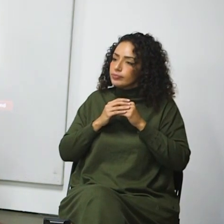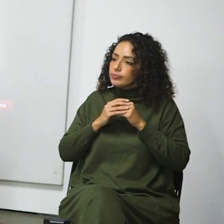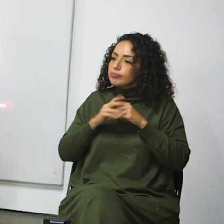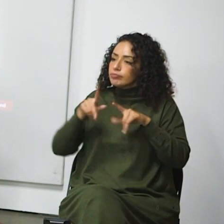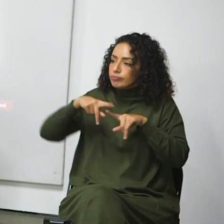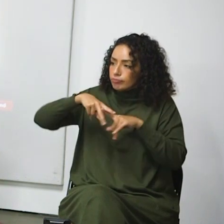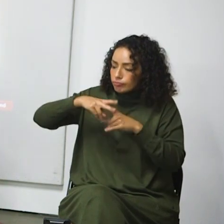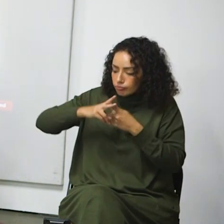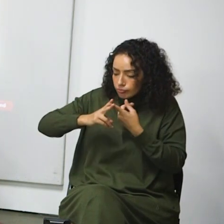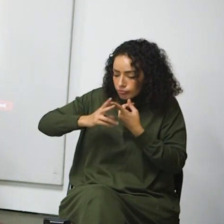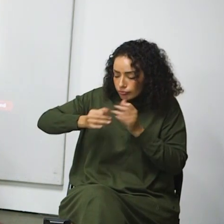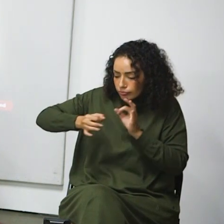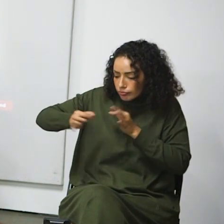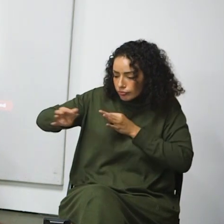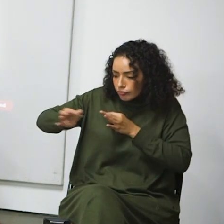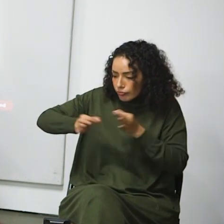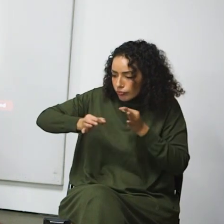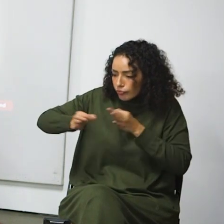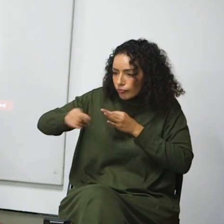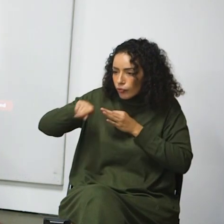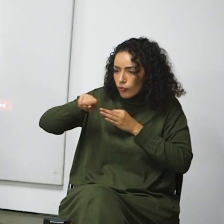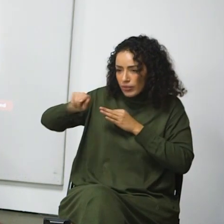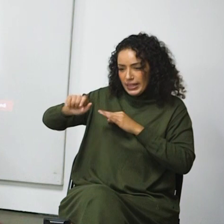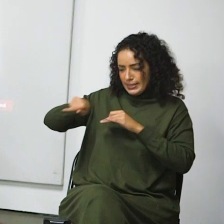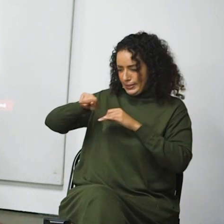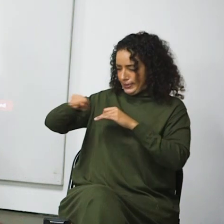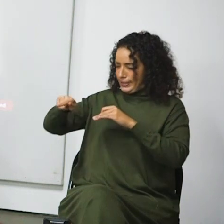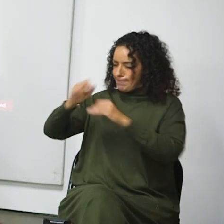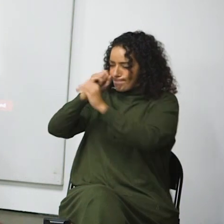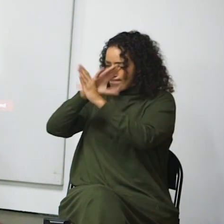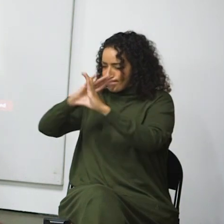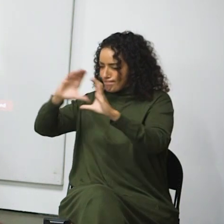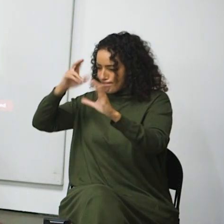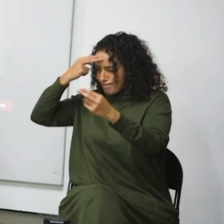tools for that kind of generosity.